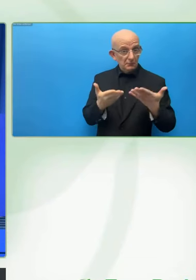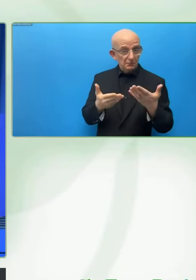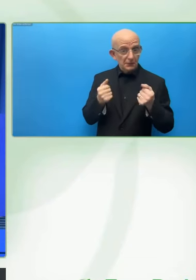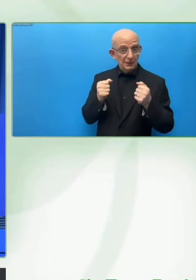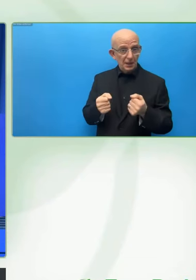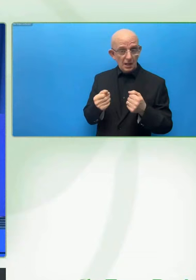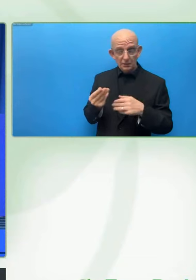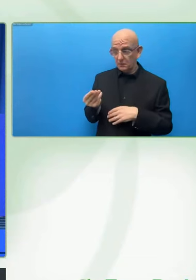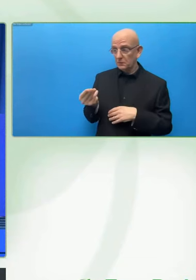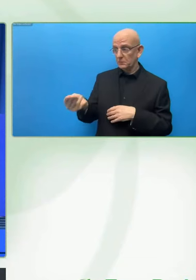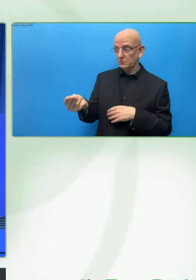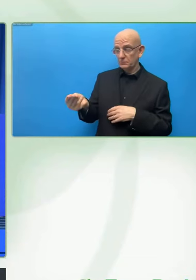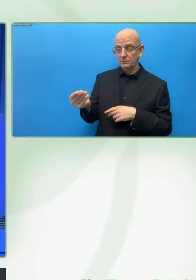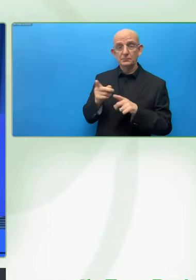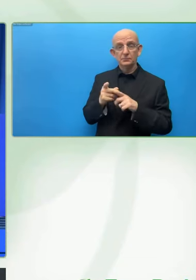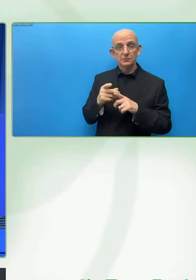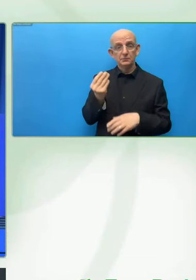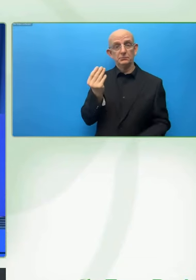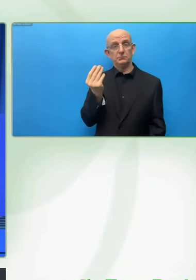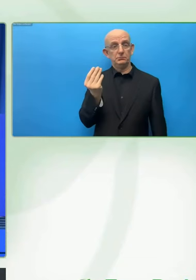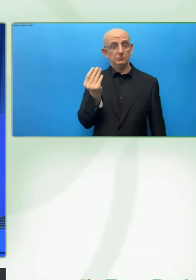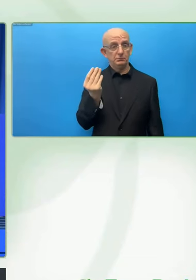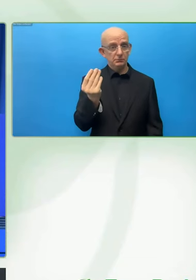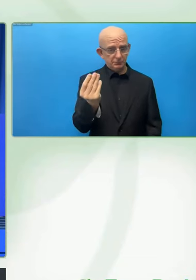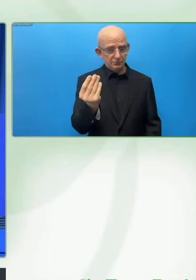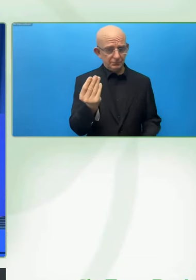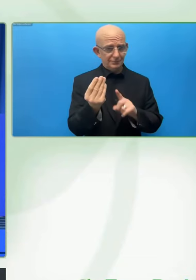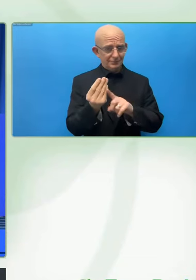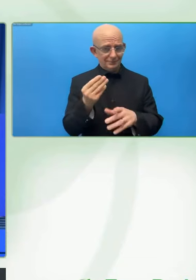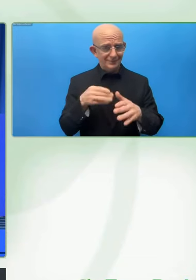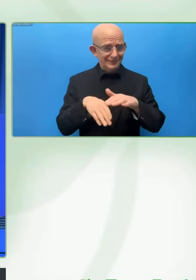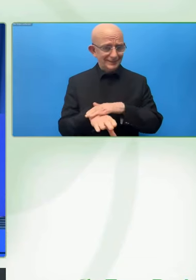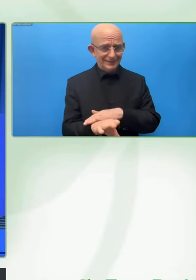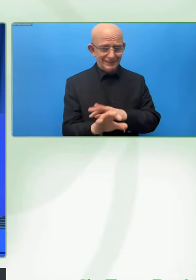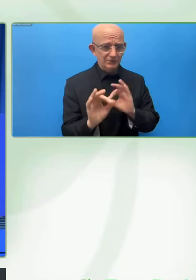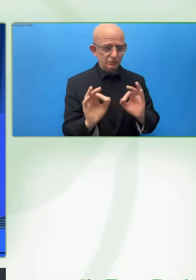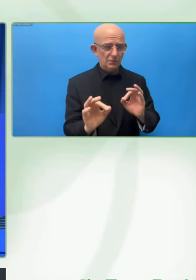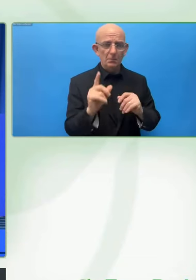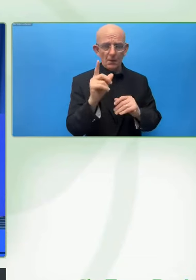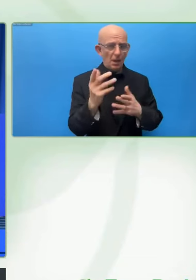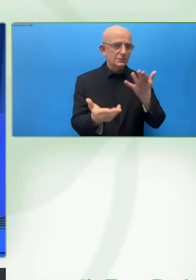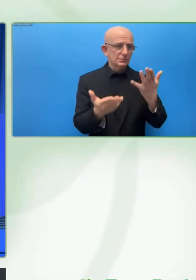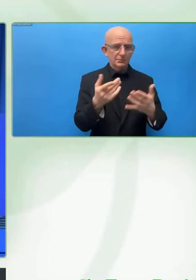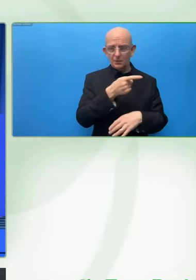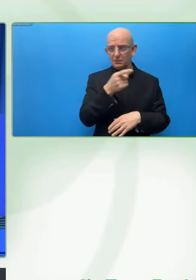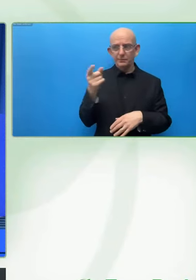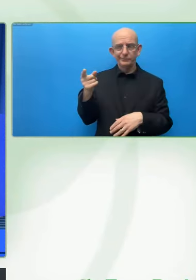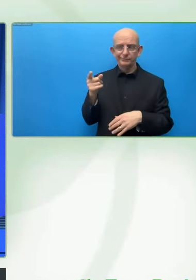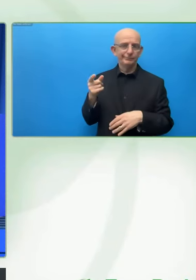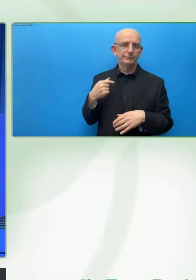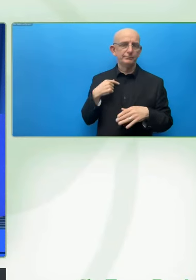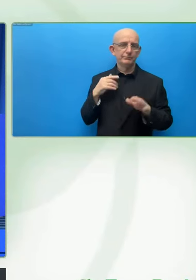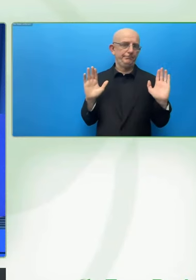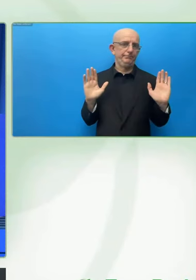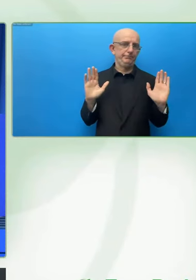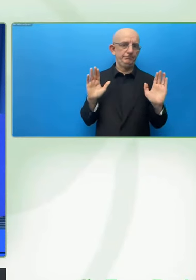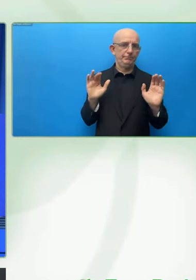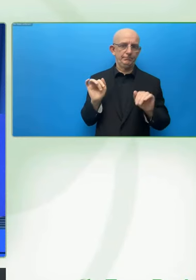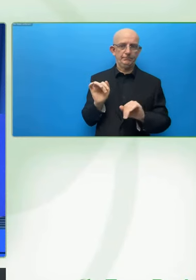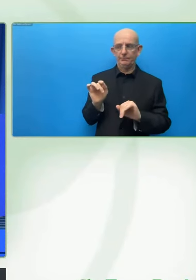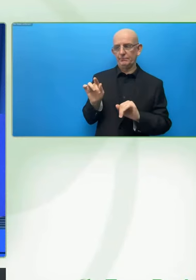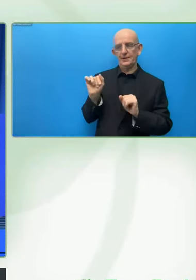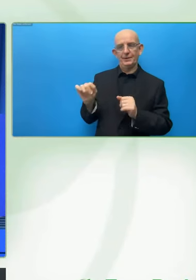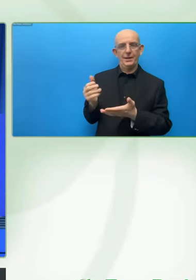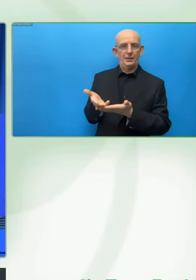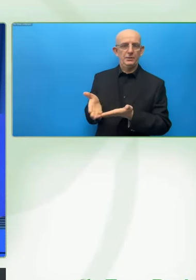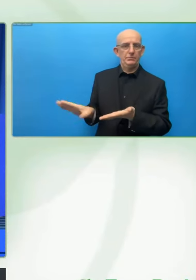reason or the other. But for the most part, we have to take what's the best option we can get and then try for more